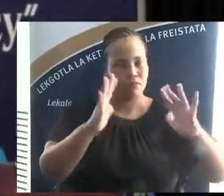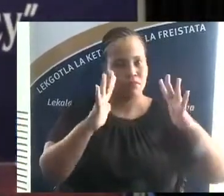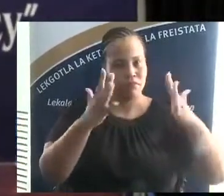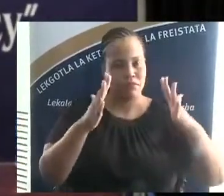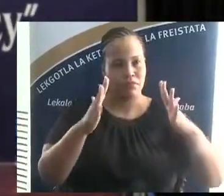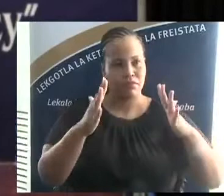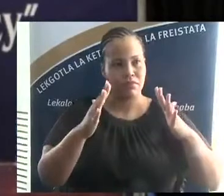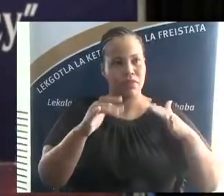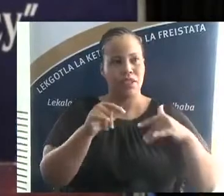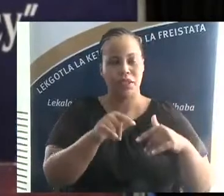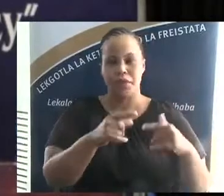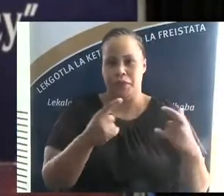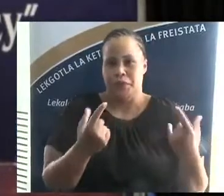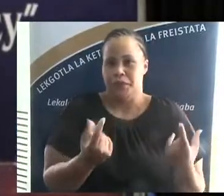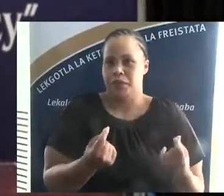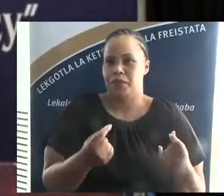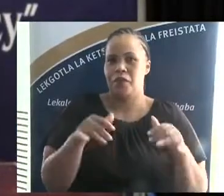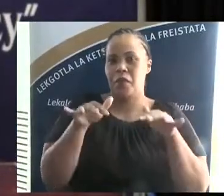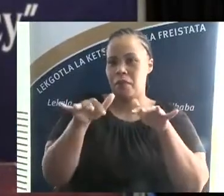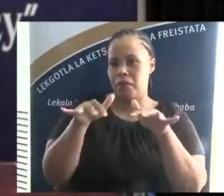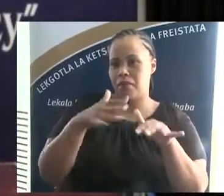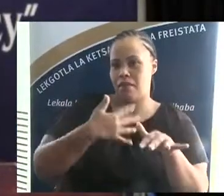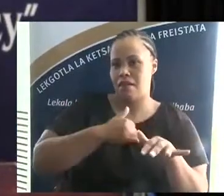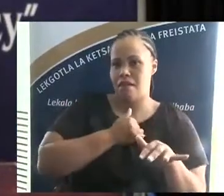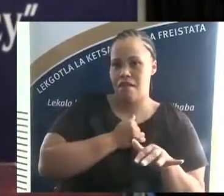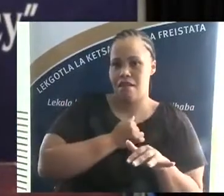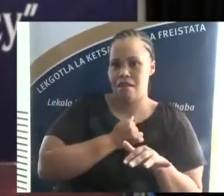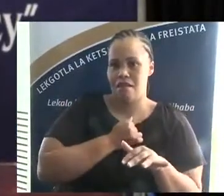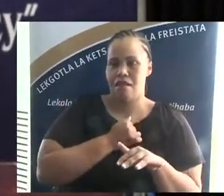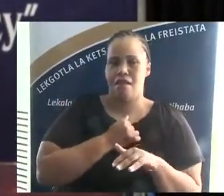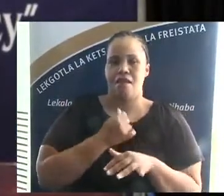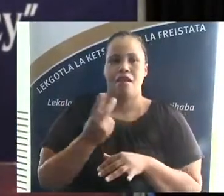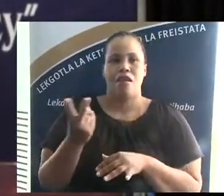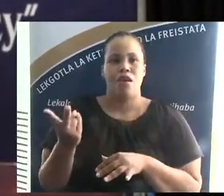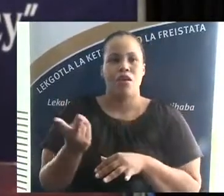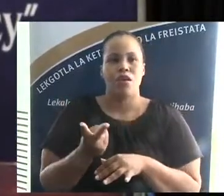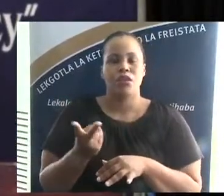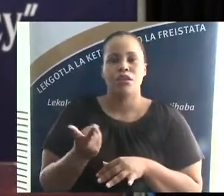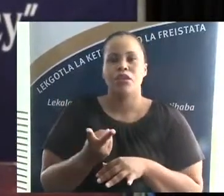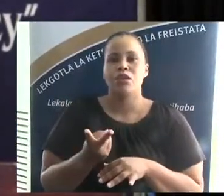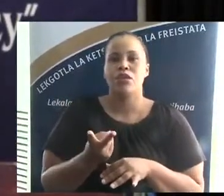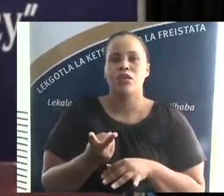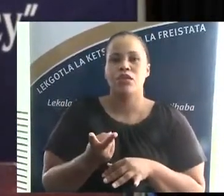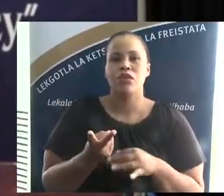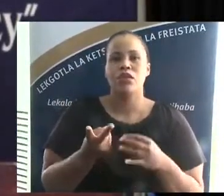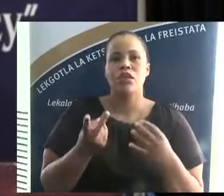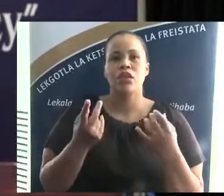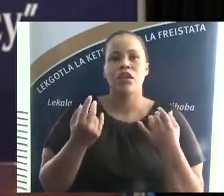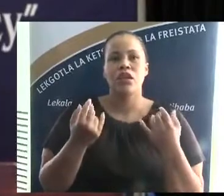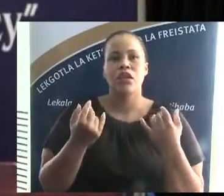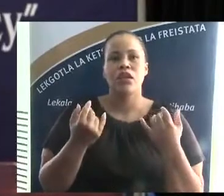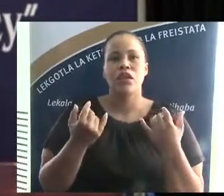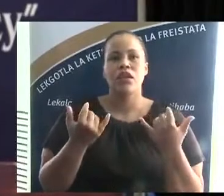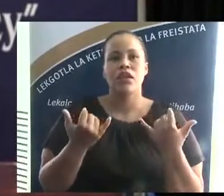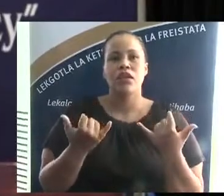do that for our people. Furthermore, the Department officially launched the